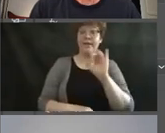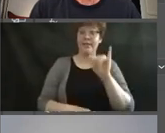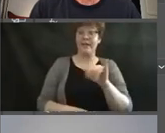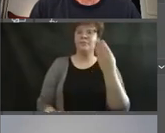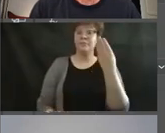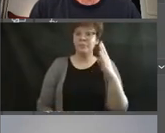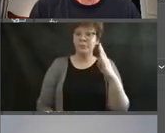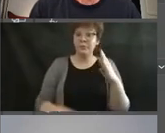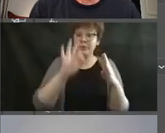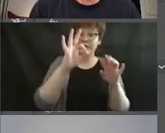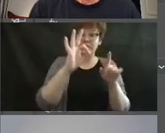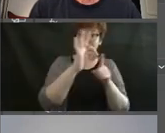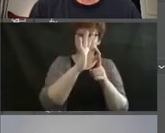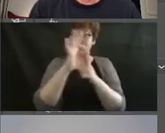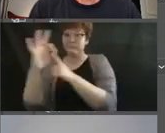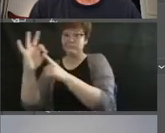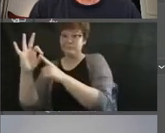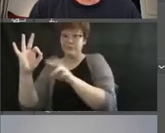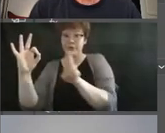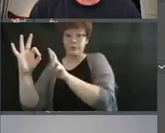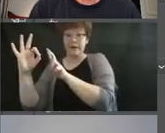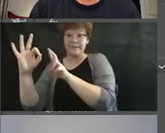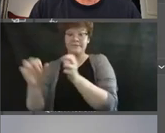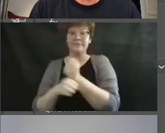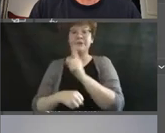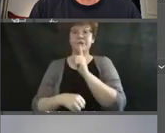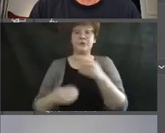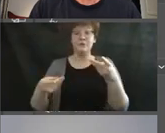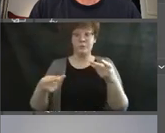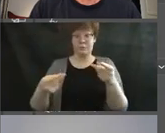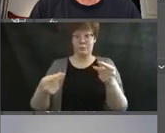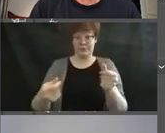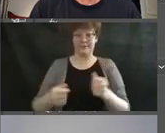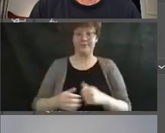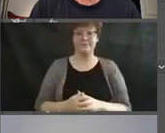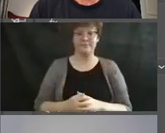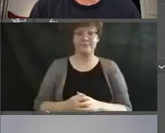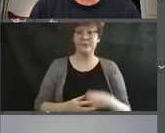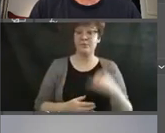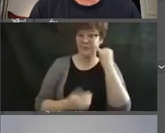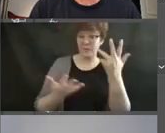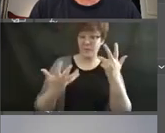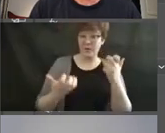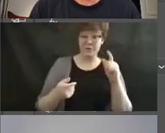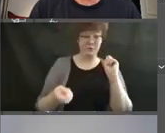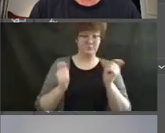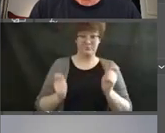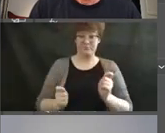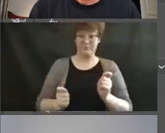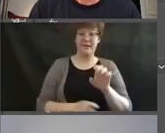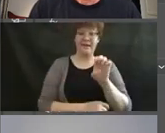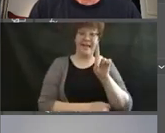okay? And you can decide too that if you want to edit selected paths, none of them are selected at the